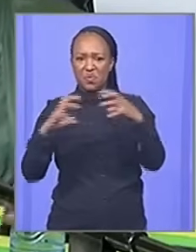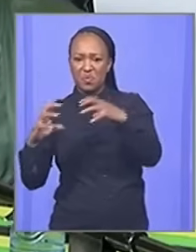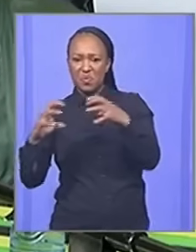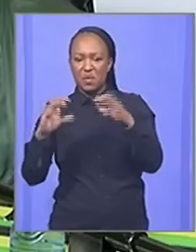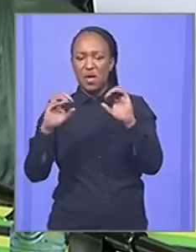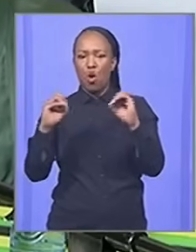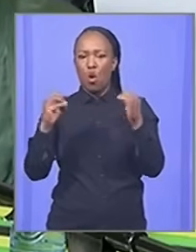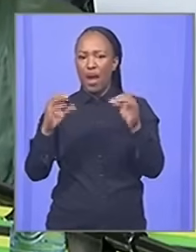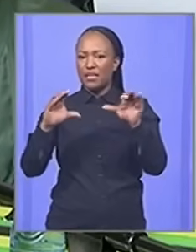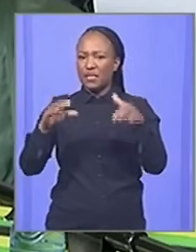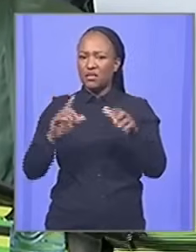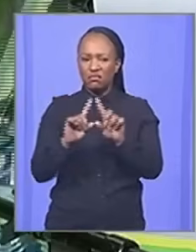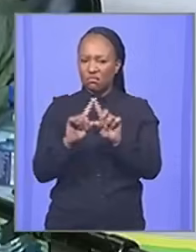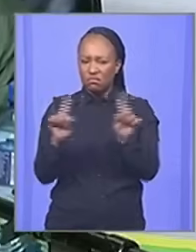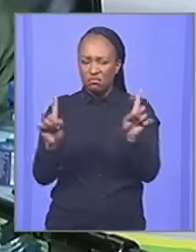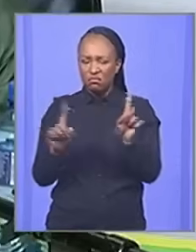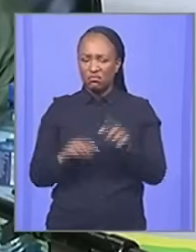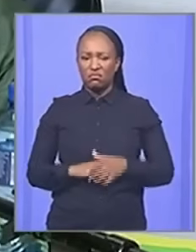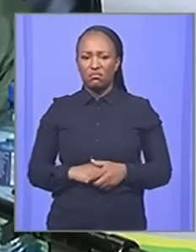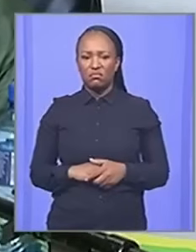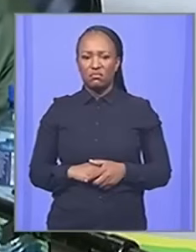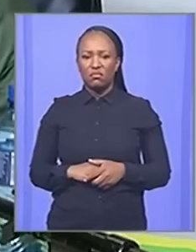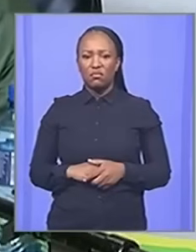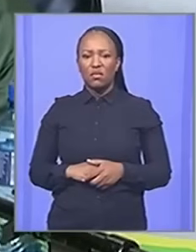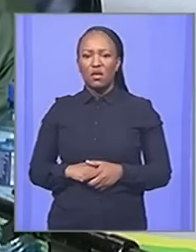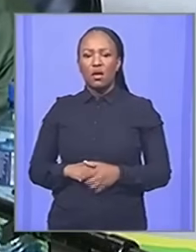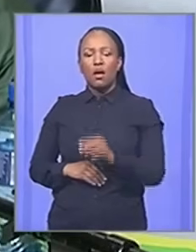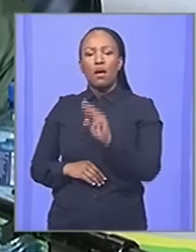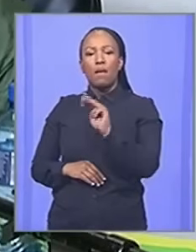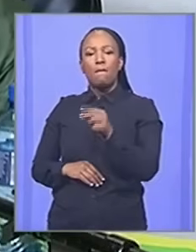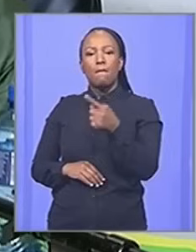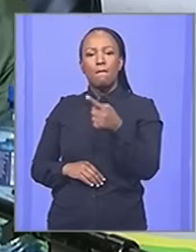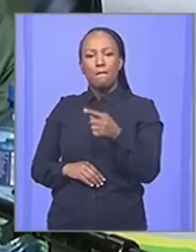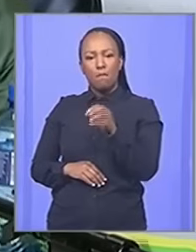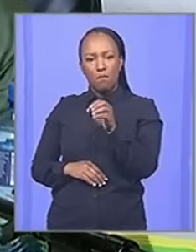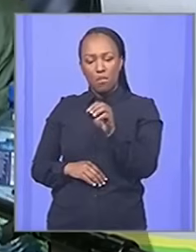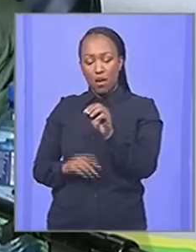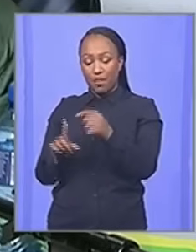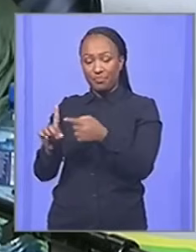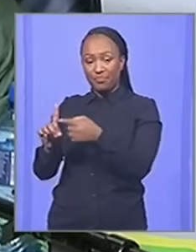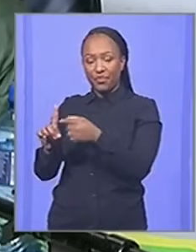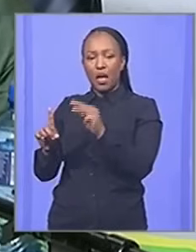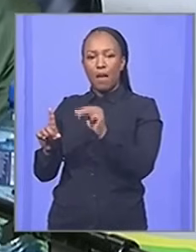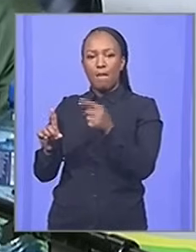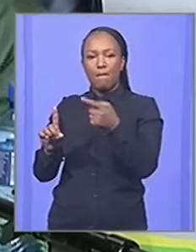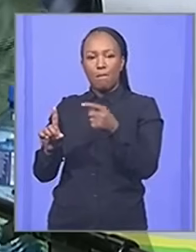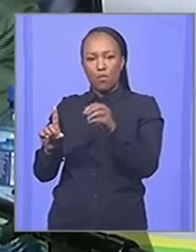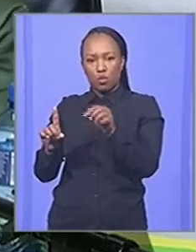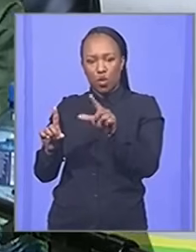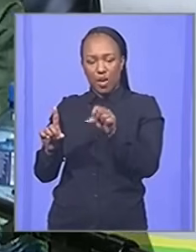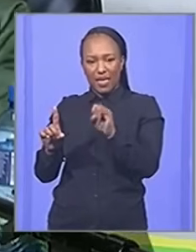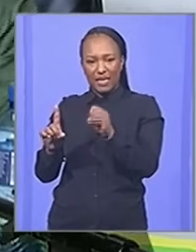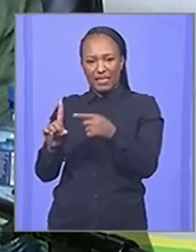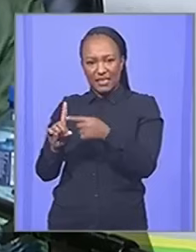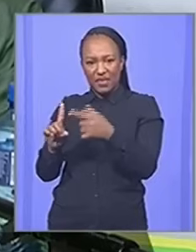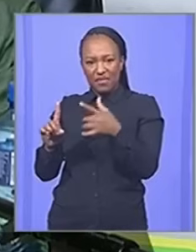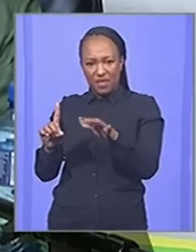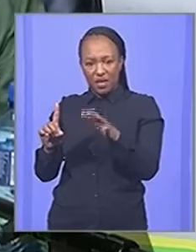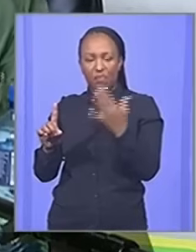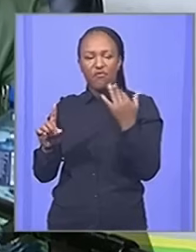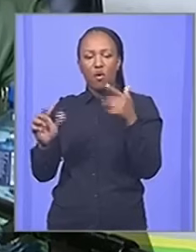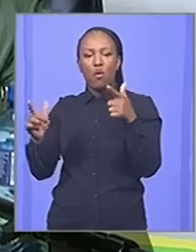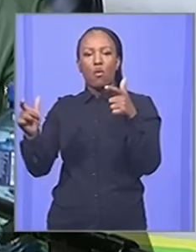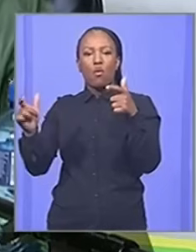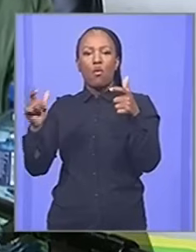mokga. Mxolisi is the chair of the province who officiated over what Comrade Queen